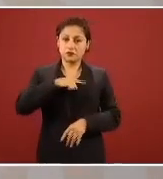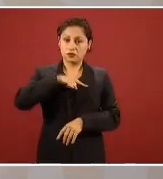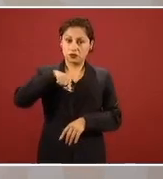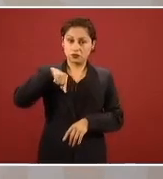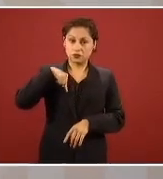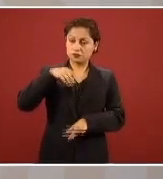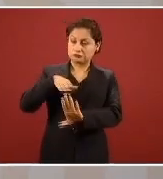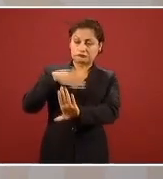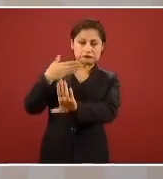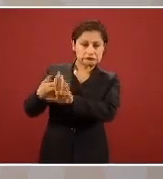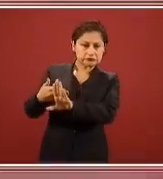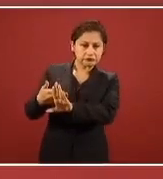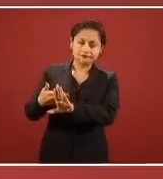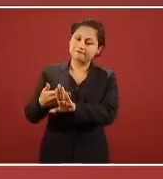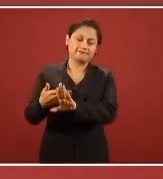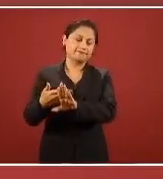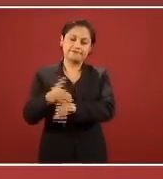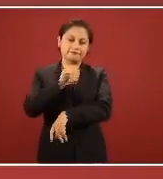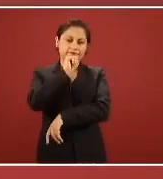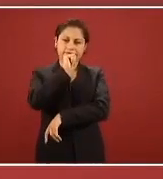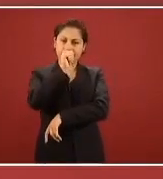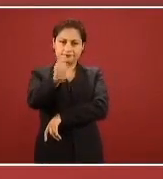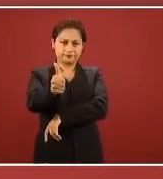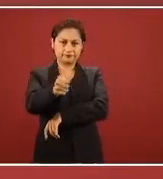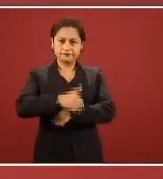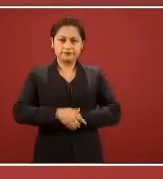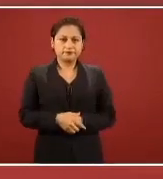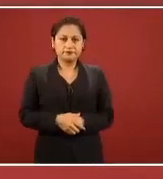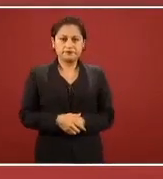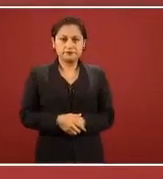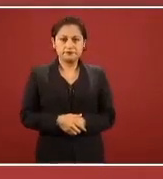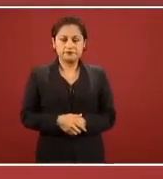to offend anybody.